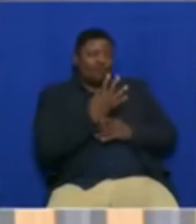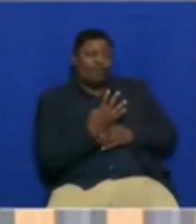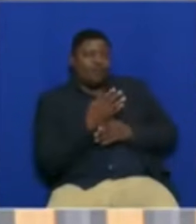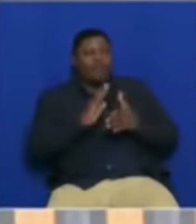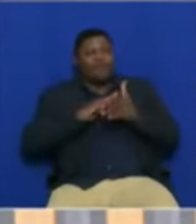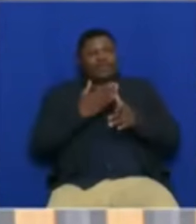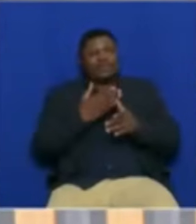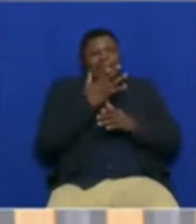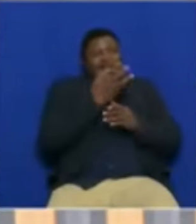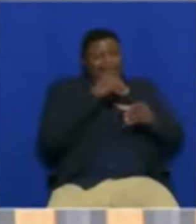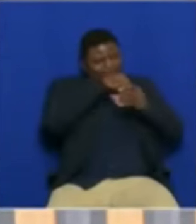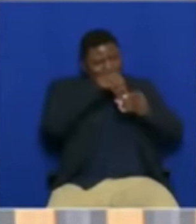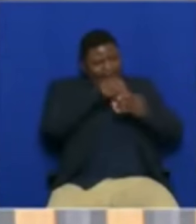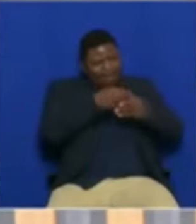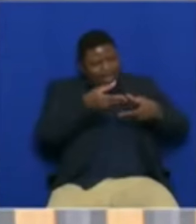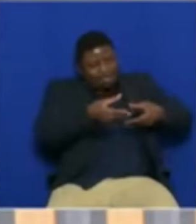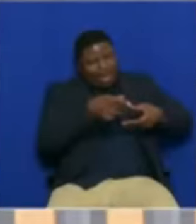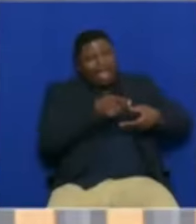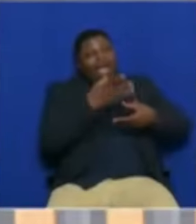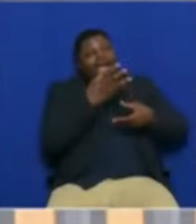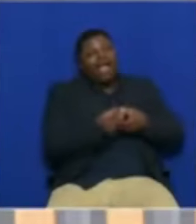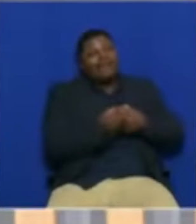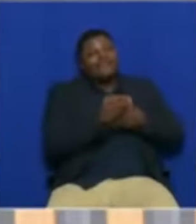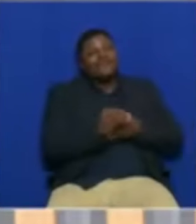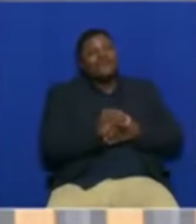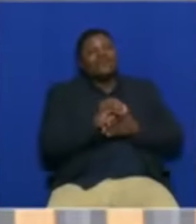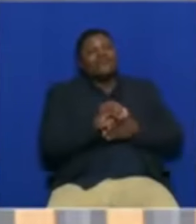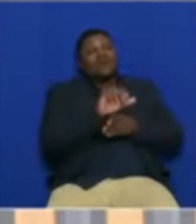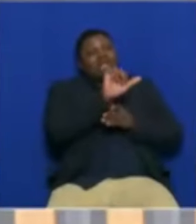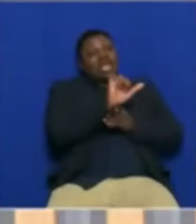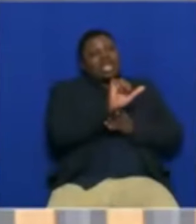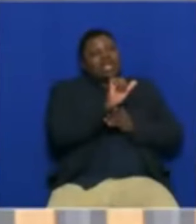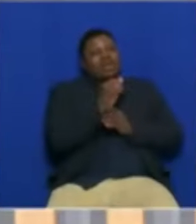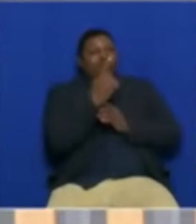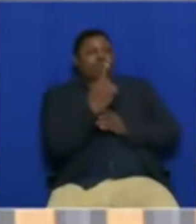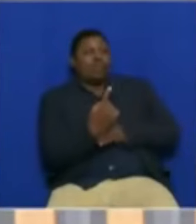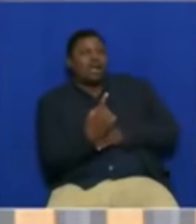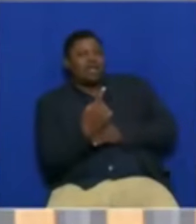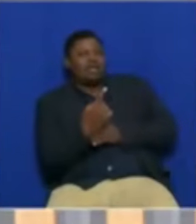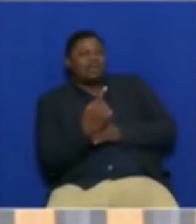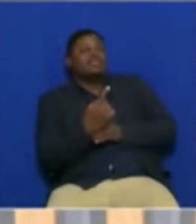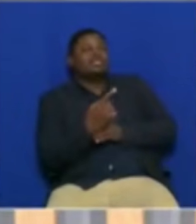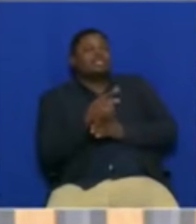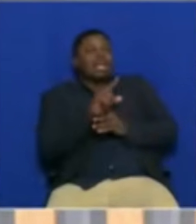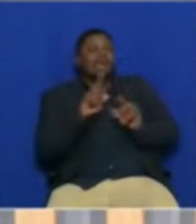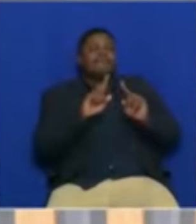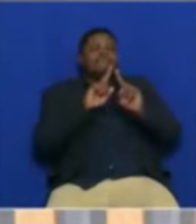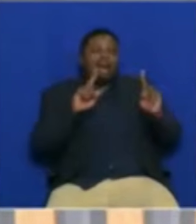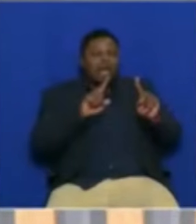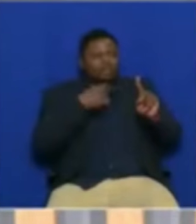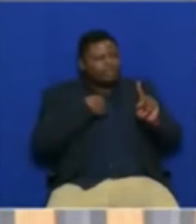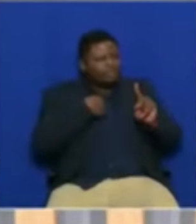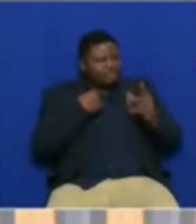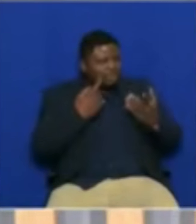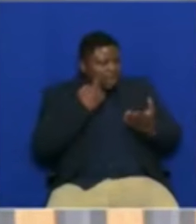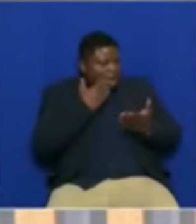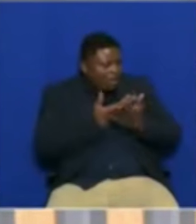statement was scanty, and it didn't provide any details of the allegations, and therefore it couldn't be investigated